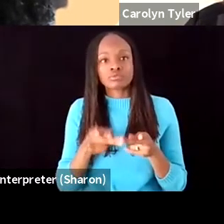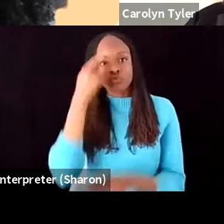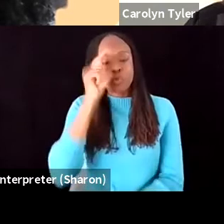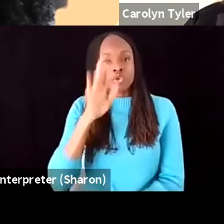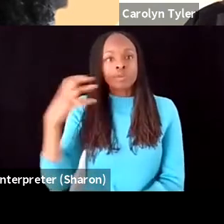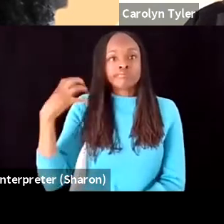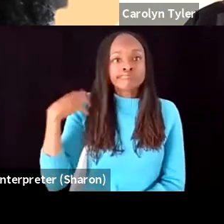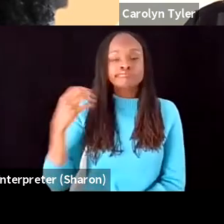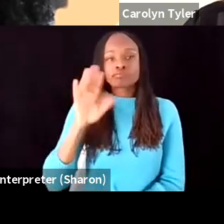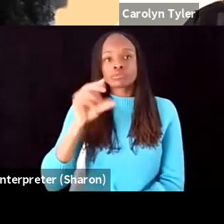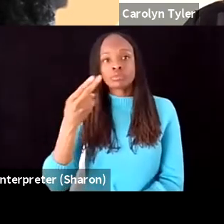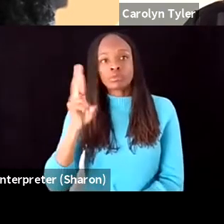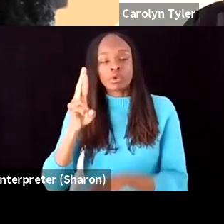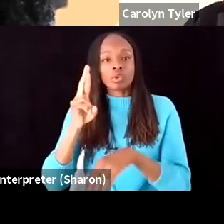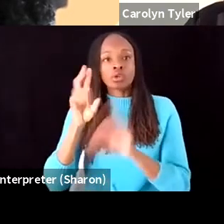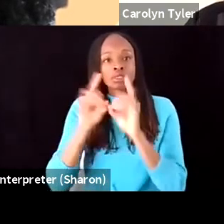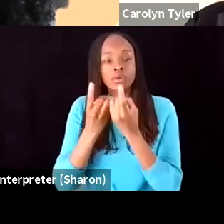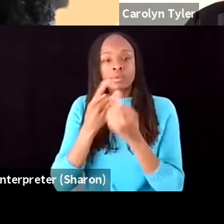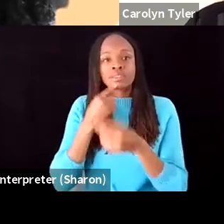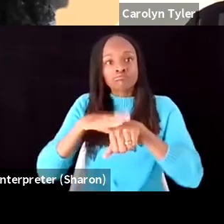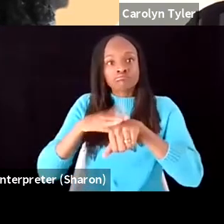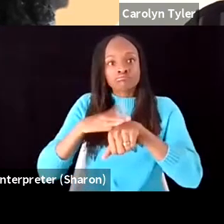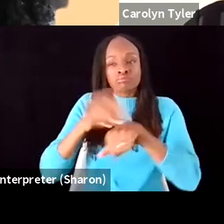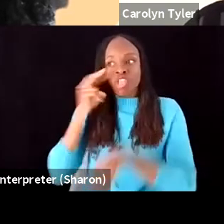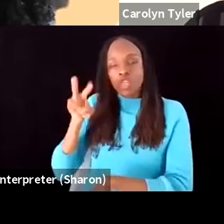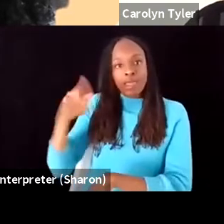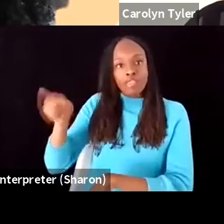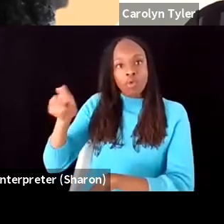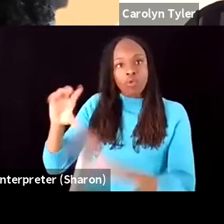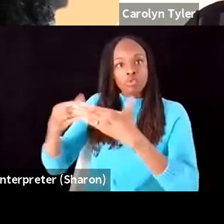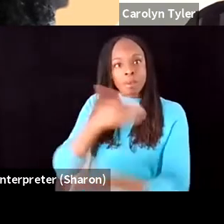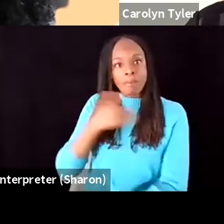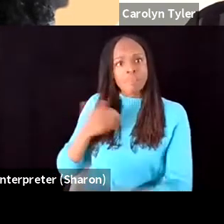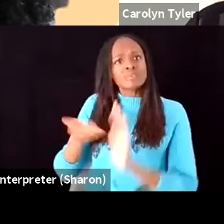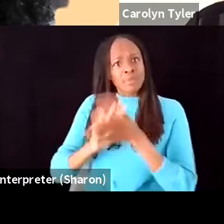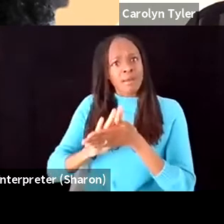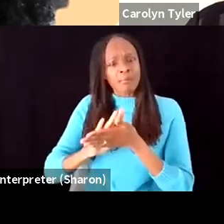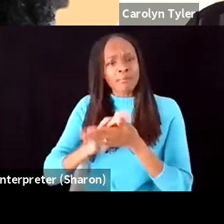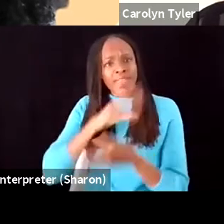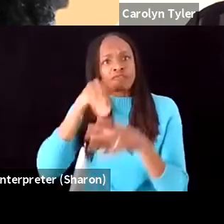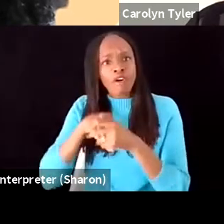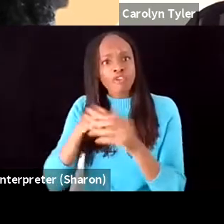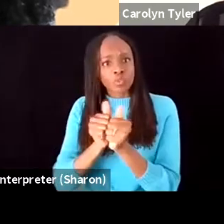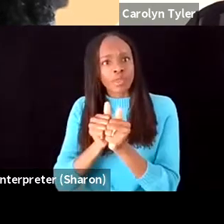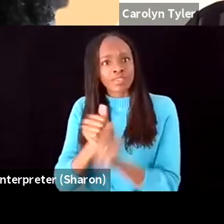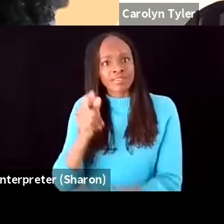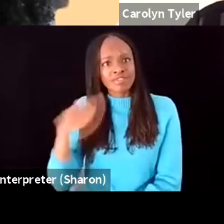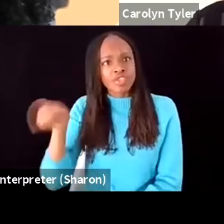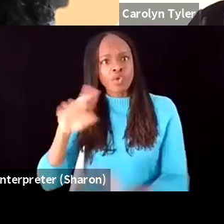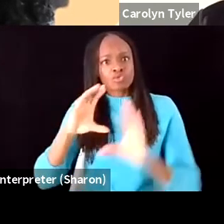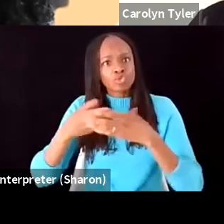HR department, say, hey, look at these members. You know, you get involved in those groups to help